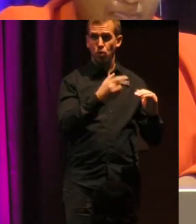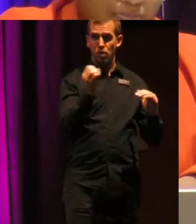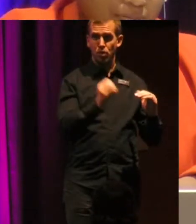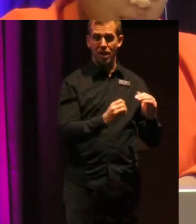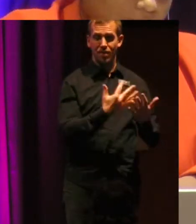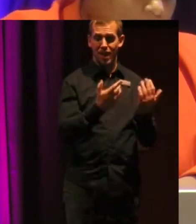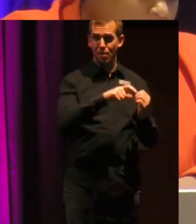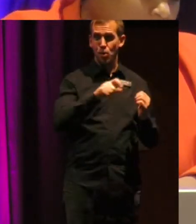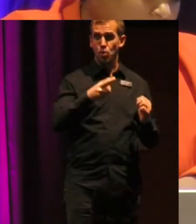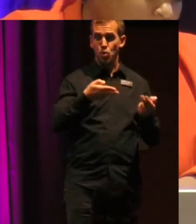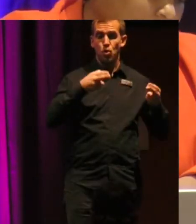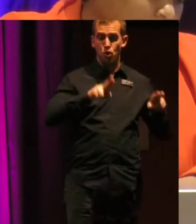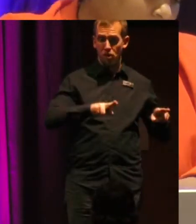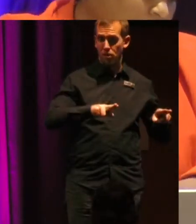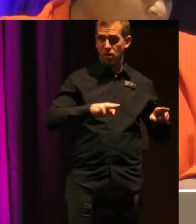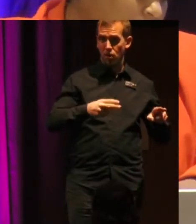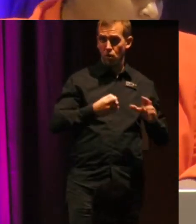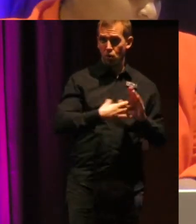1,000%.